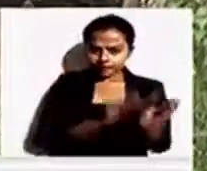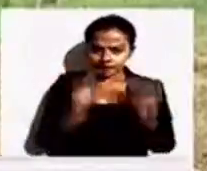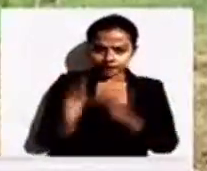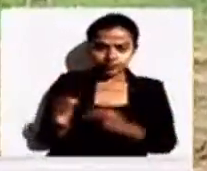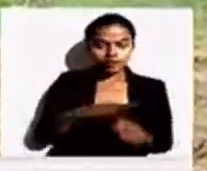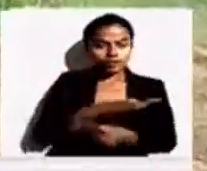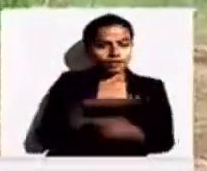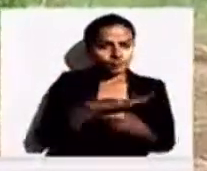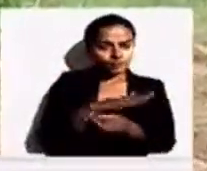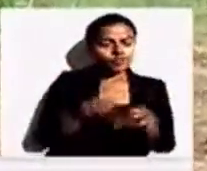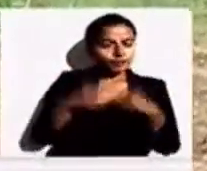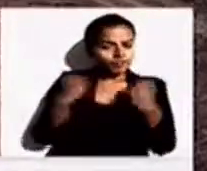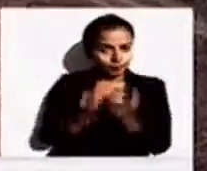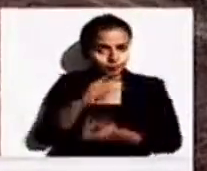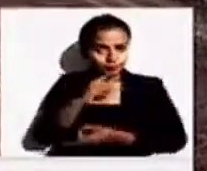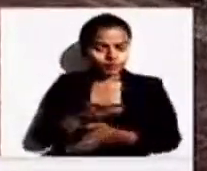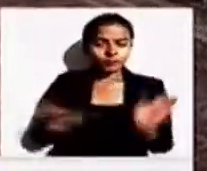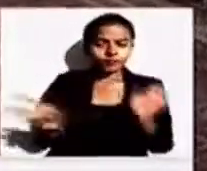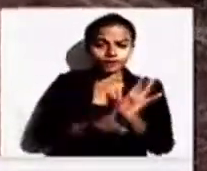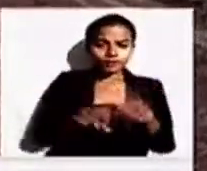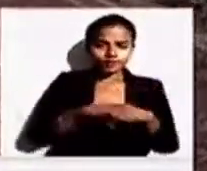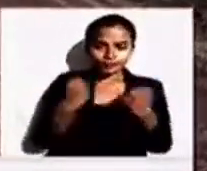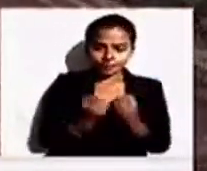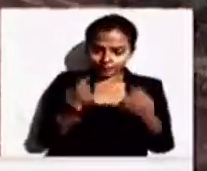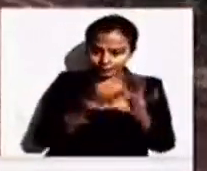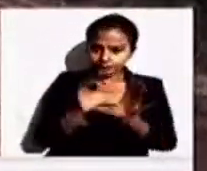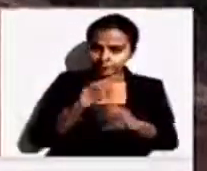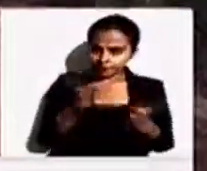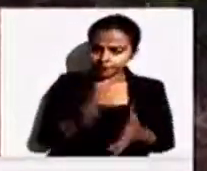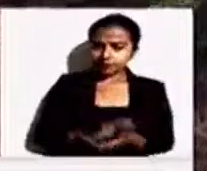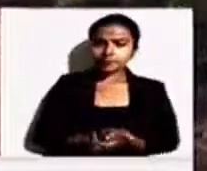Forest Conservation Department.